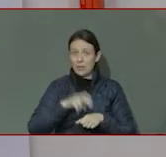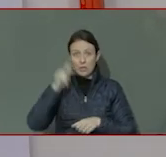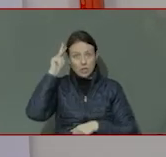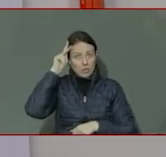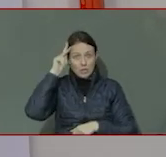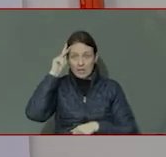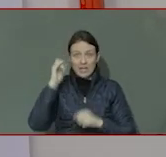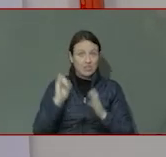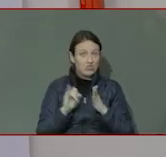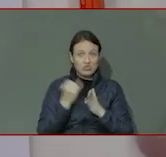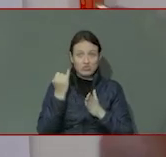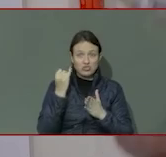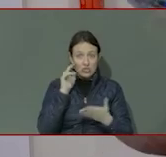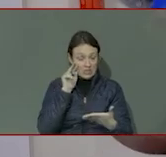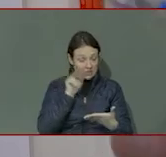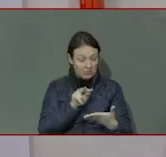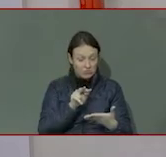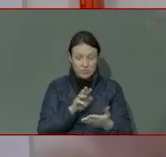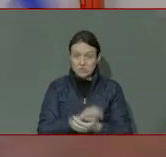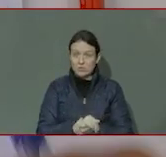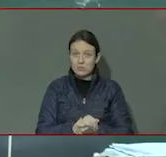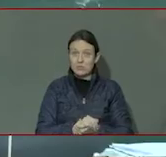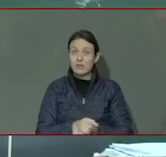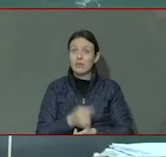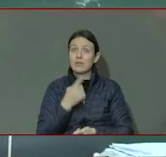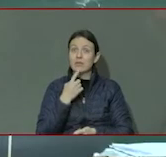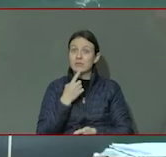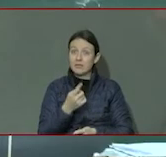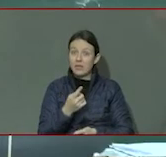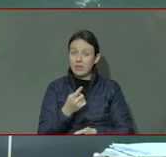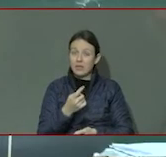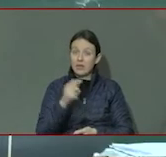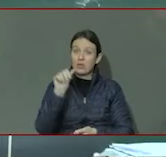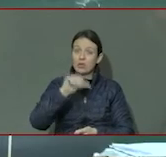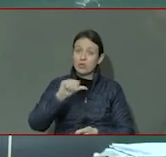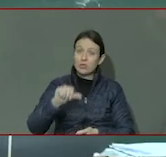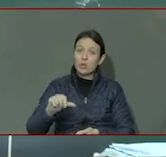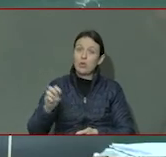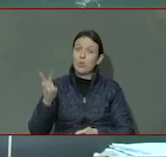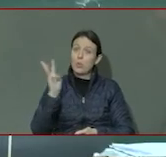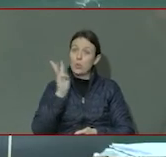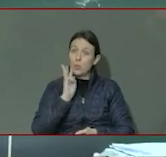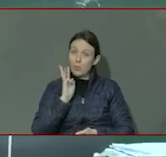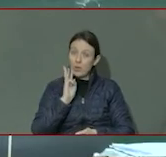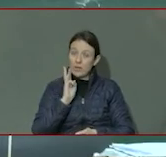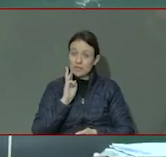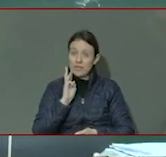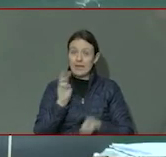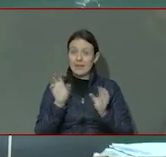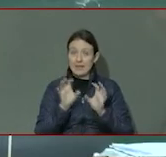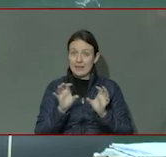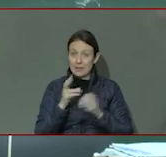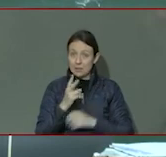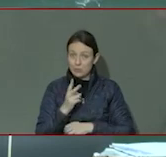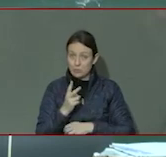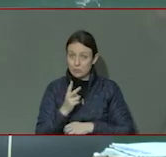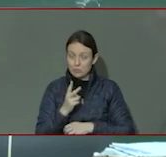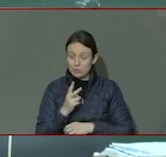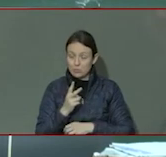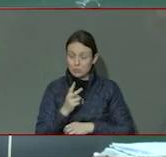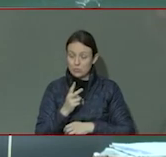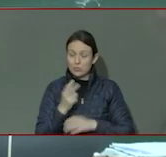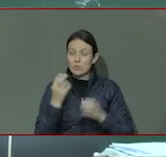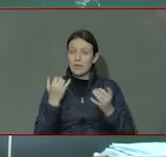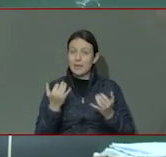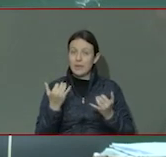tell you in the question paper what you must look for. They say you must look for the salt and the water according to the two colors. Then they say, according to